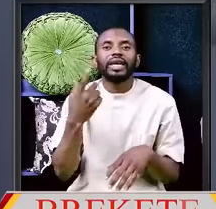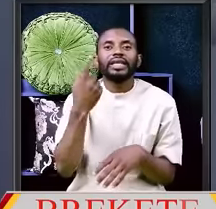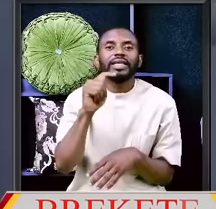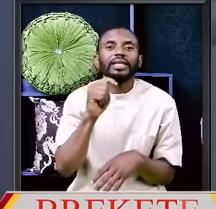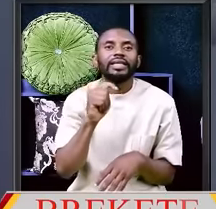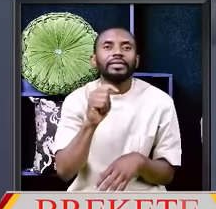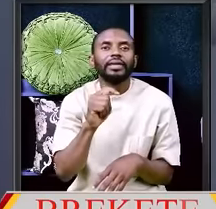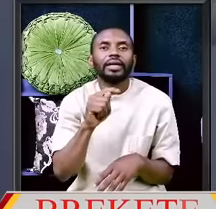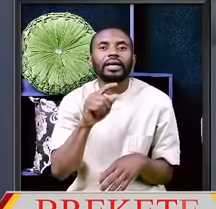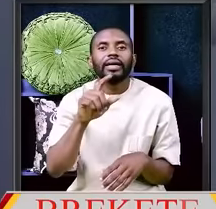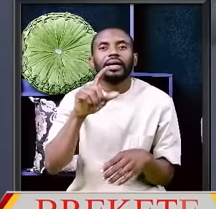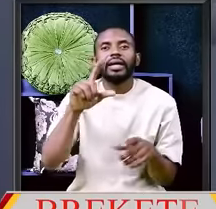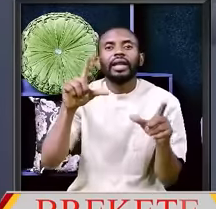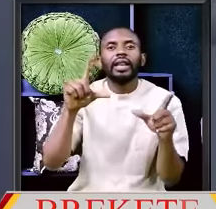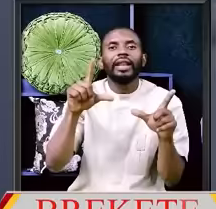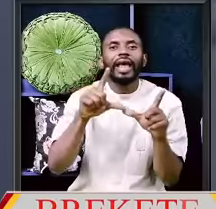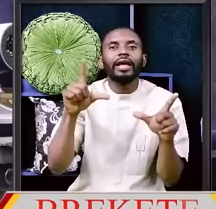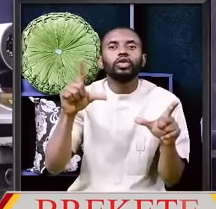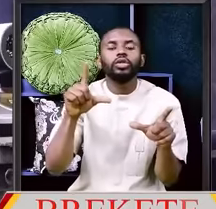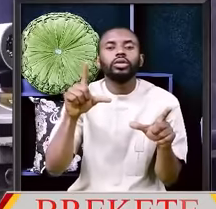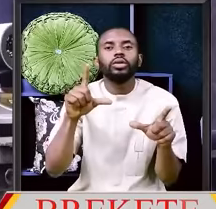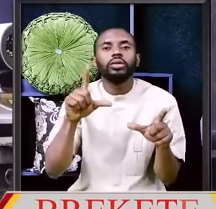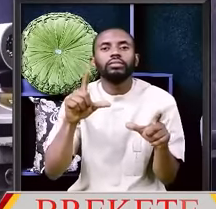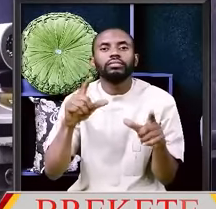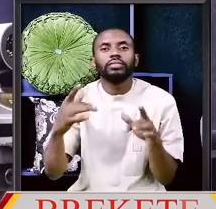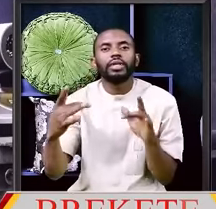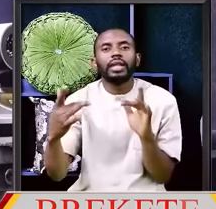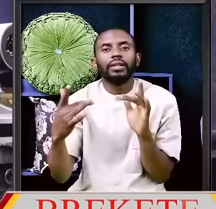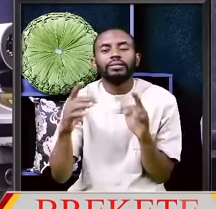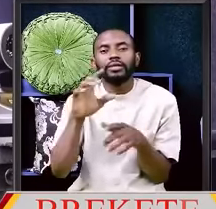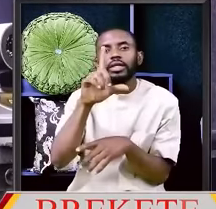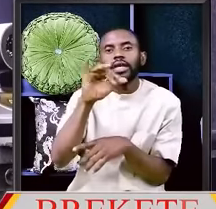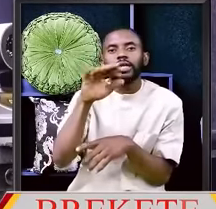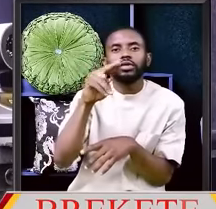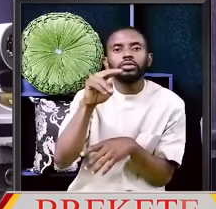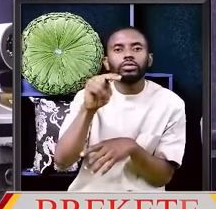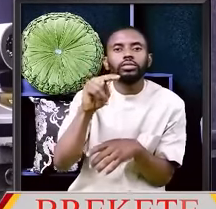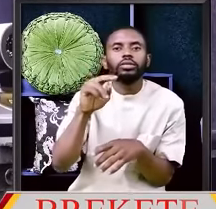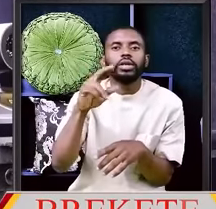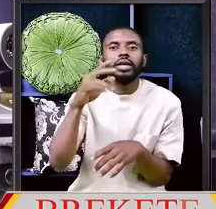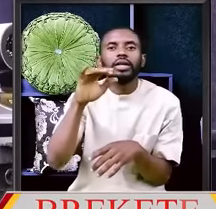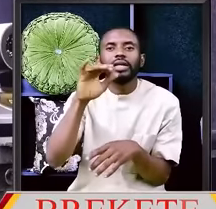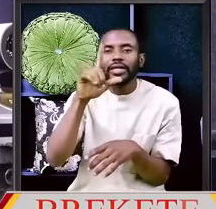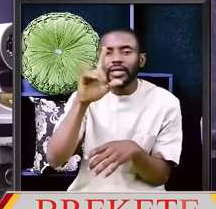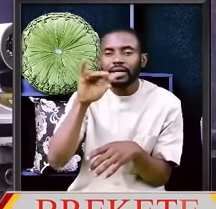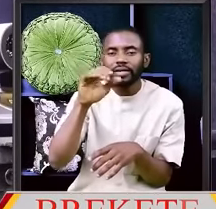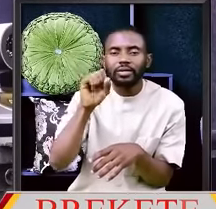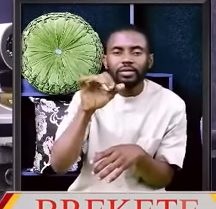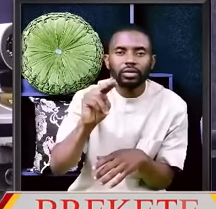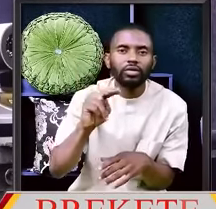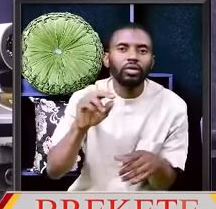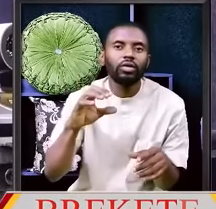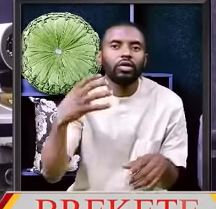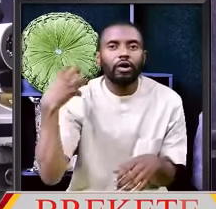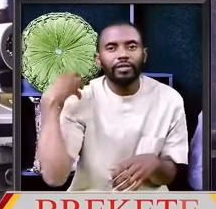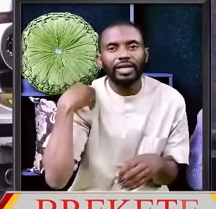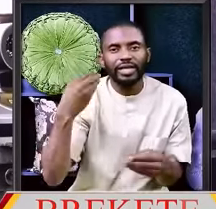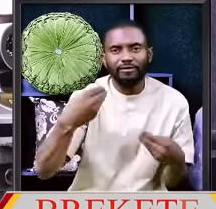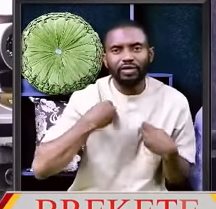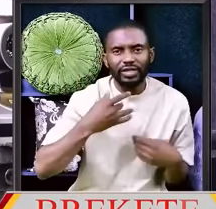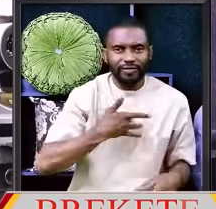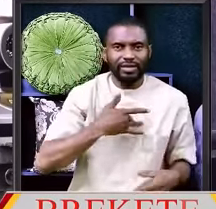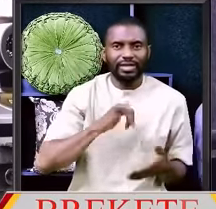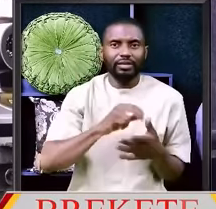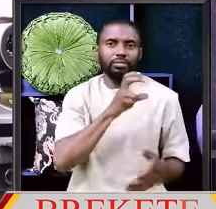The liaison officer to Police Service Commission give us the impression like say Police Service Commission go do